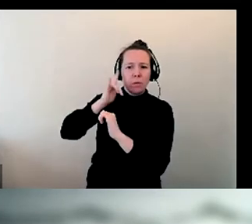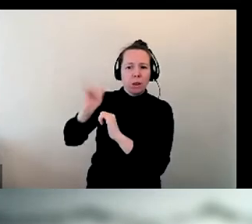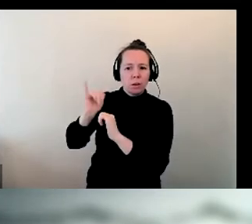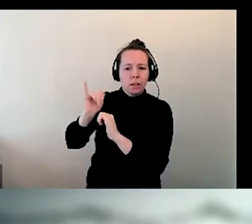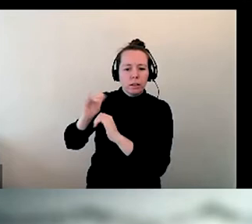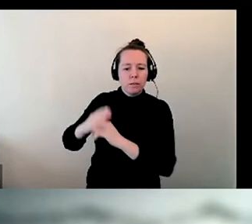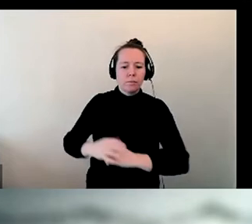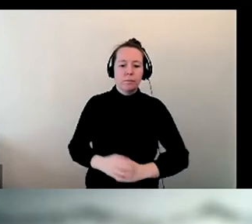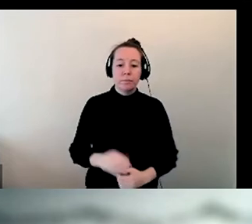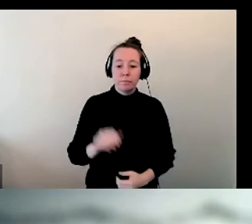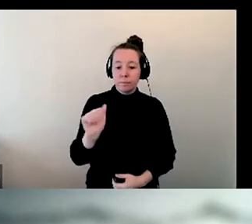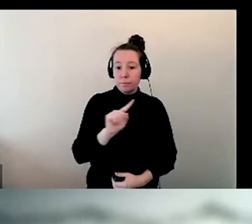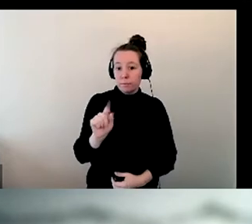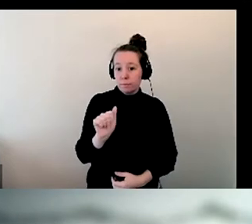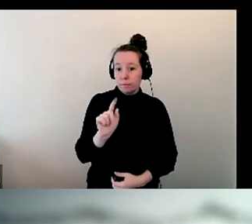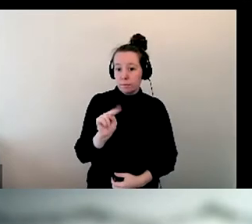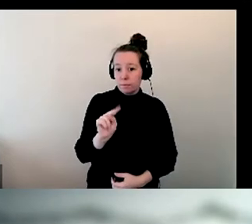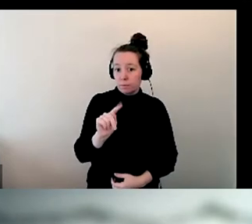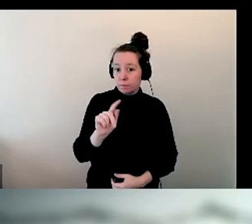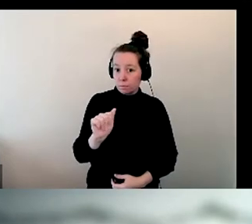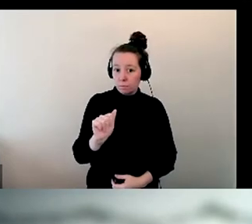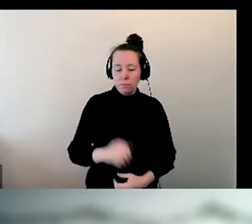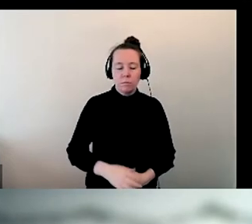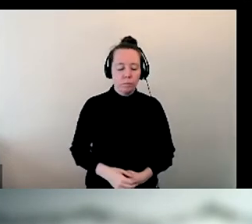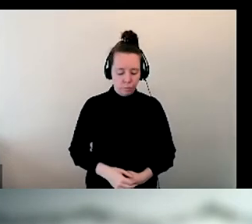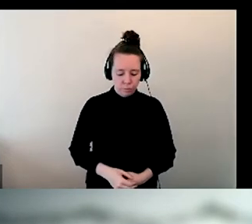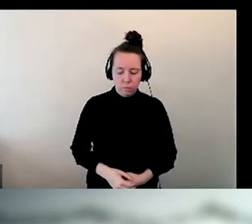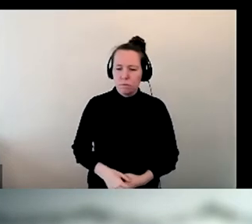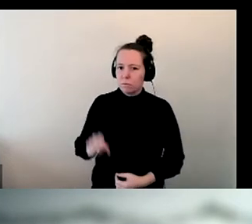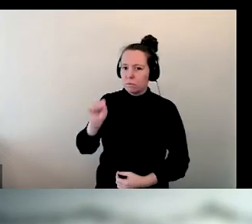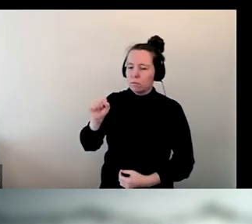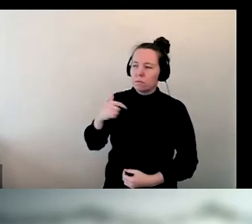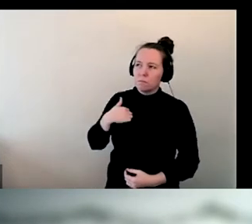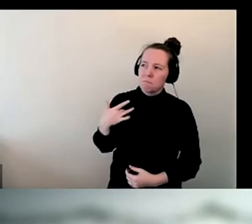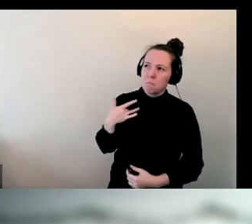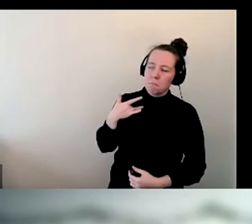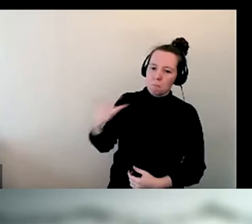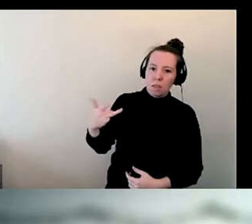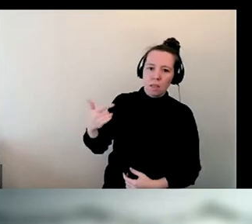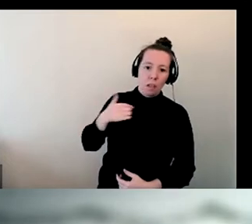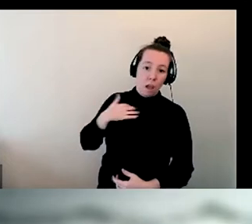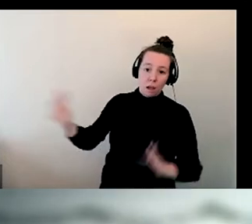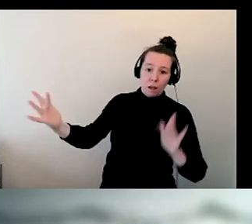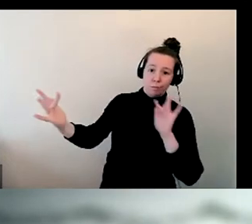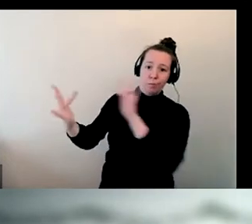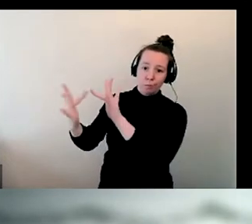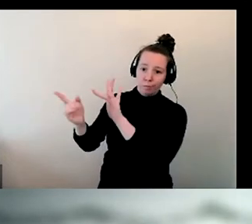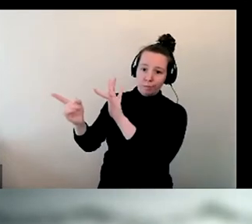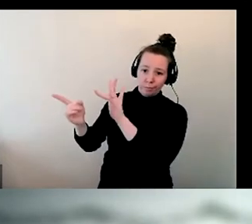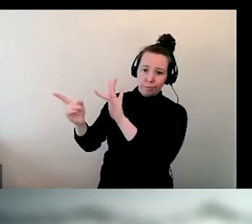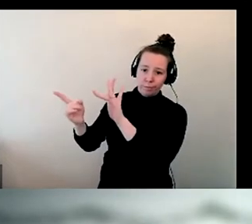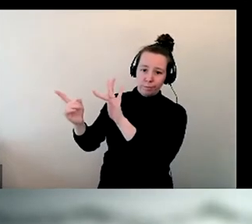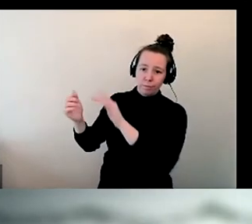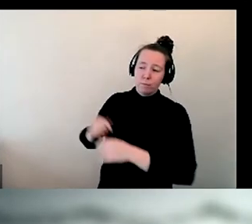you were. I tend to reach out to publishers first for books that I'm